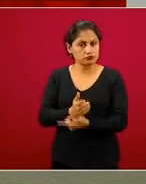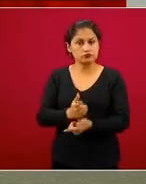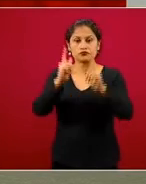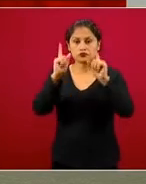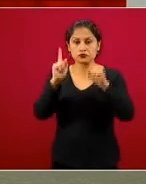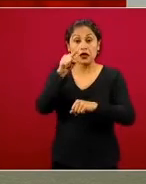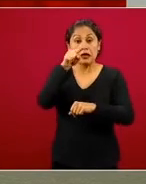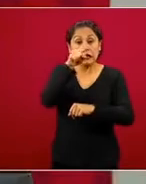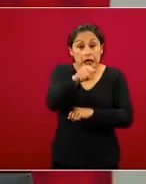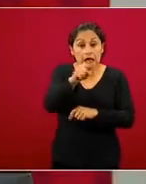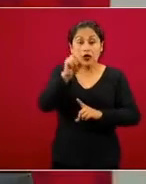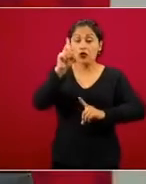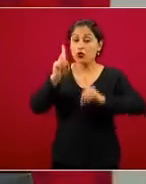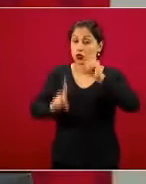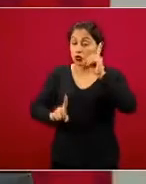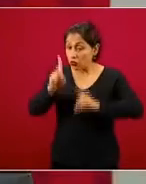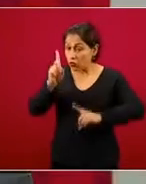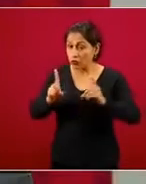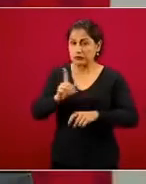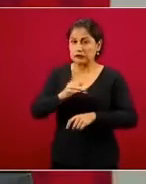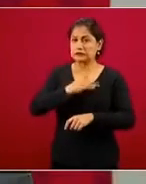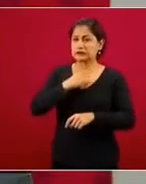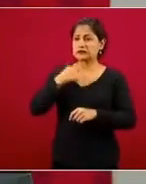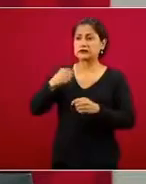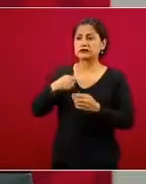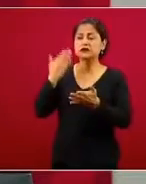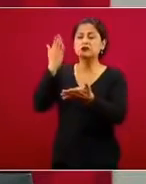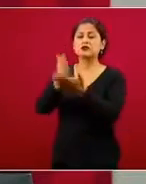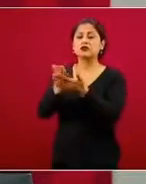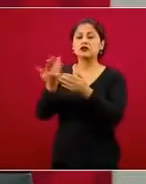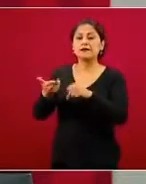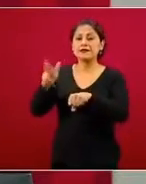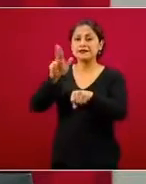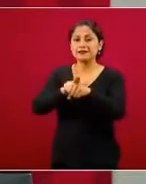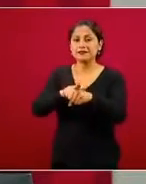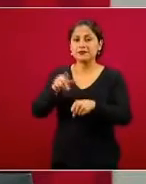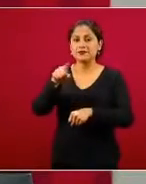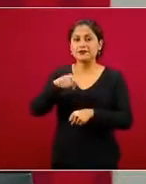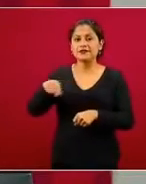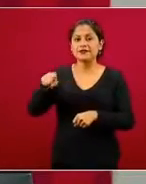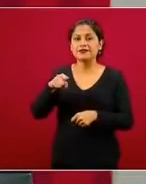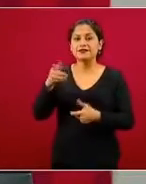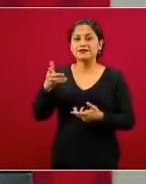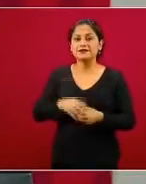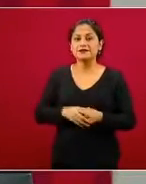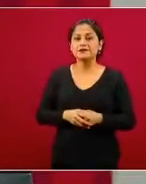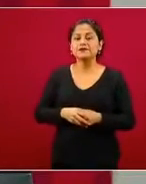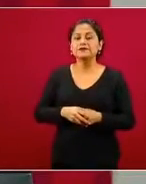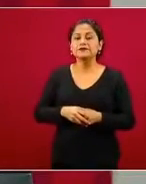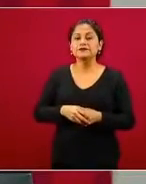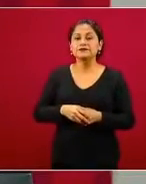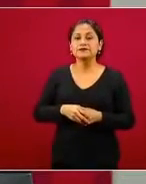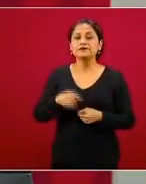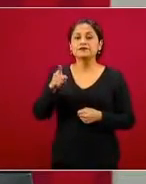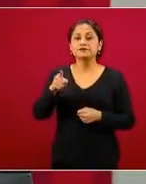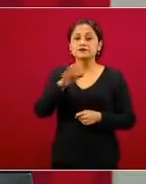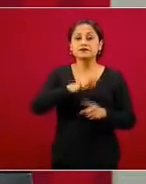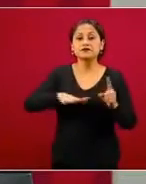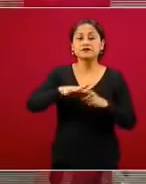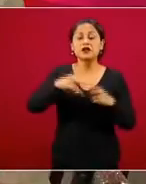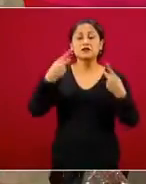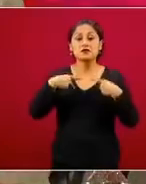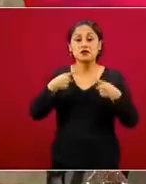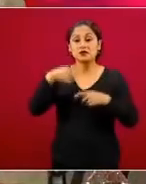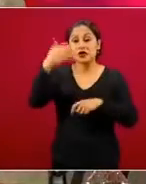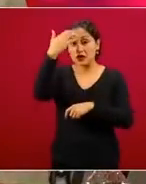medical orientation. And that is why we have these hotlines that are available. If you have any doubts of